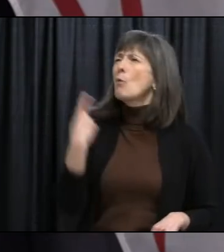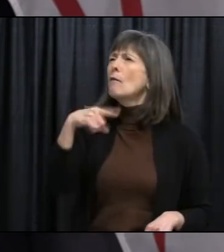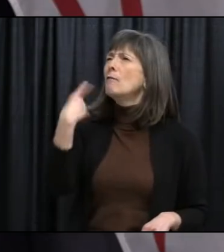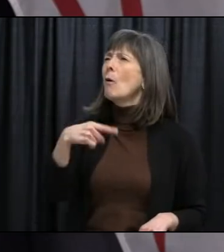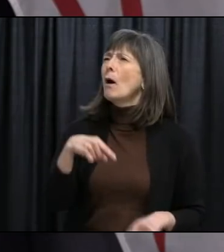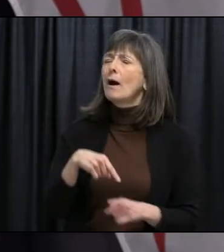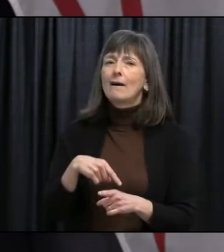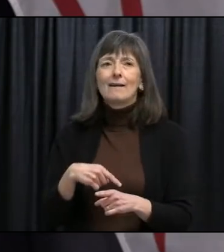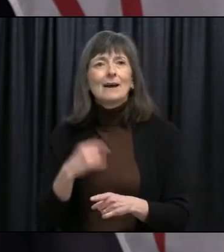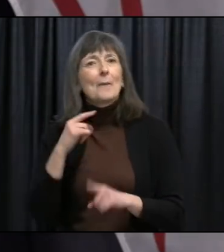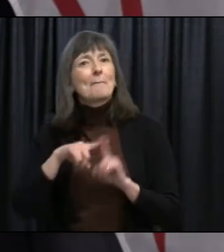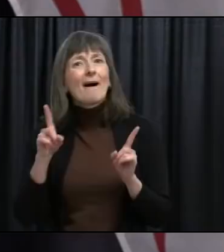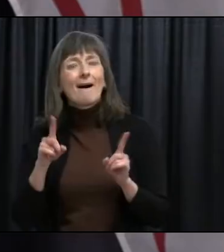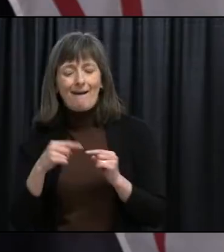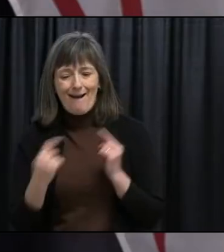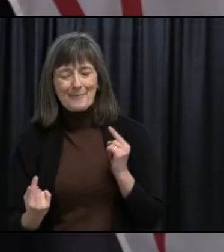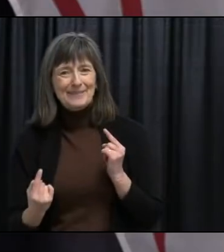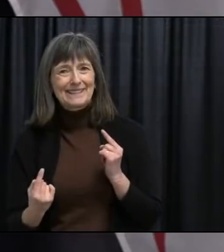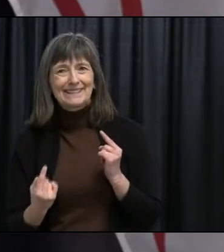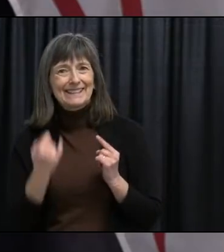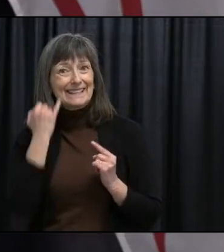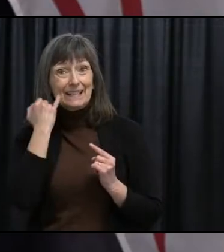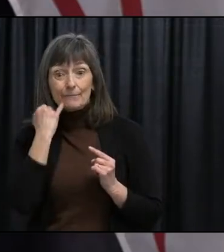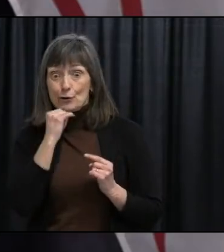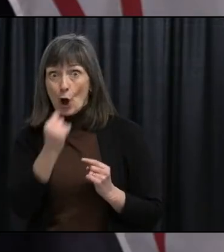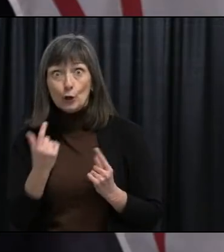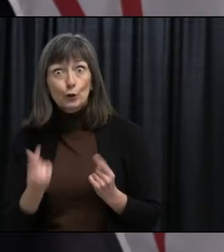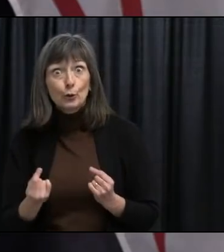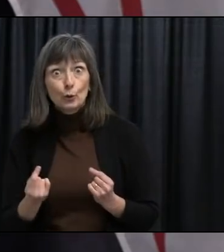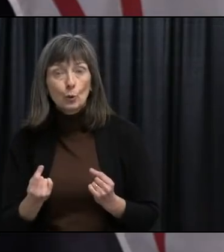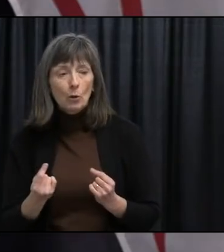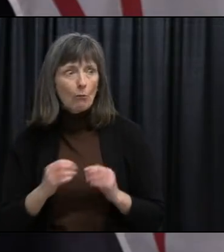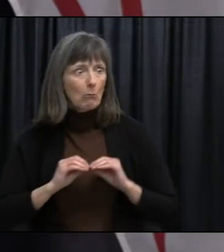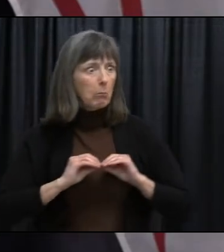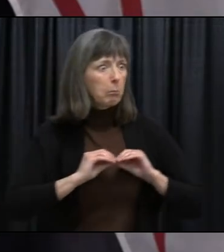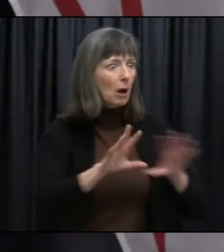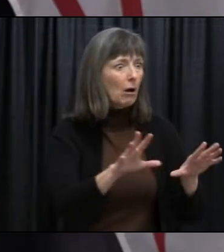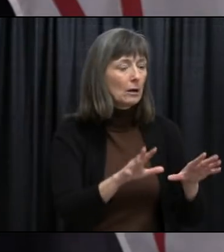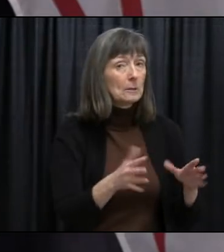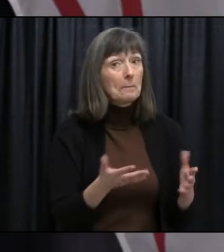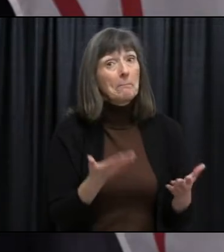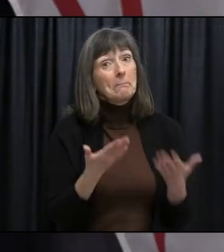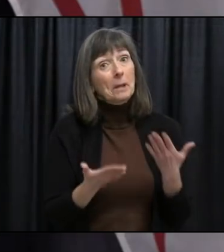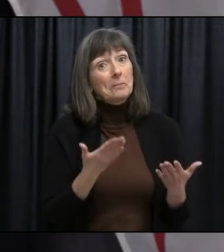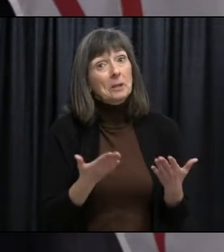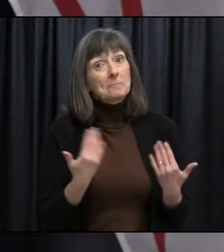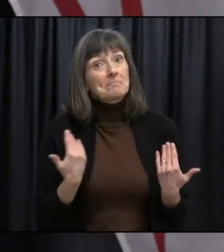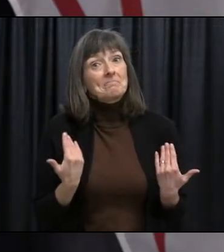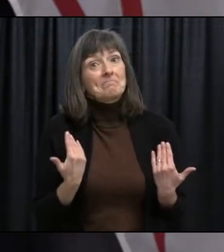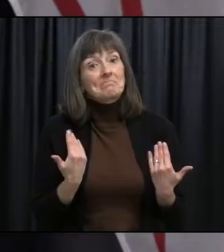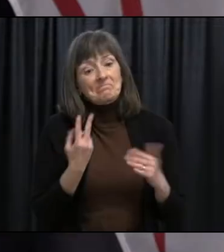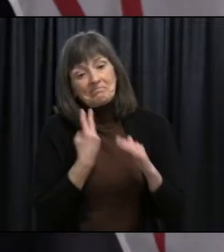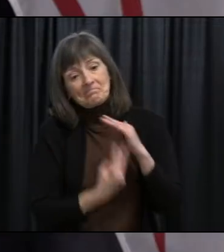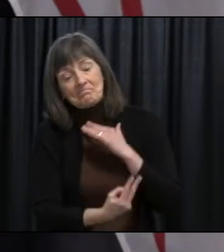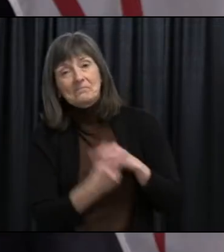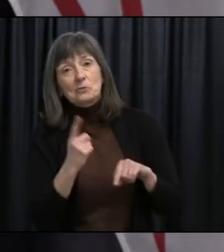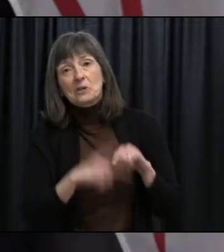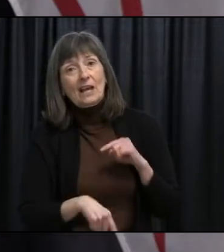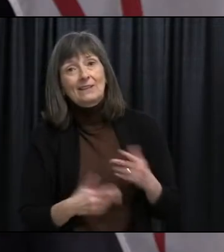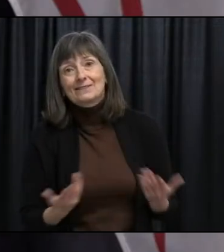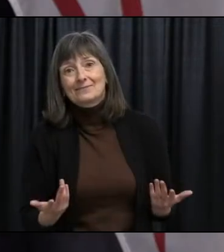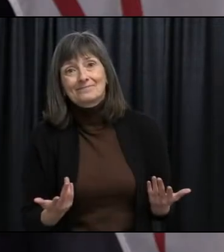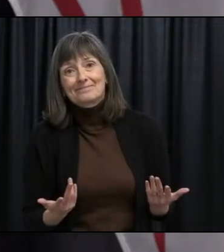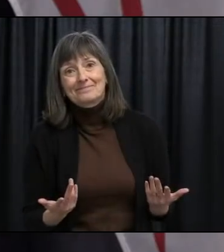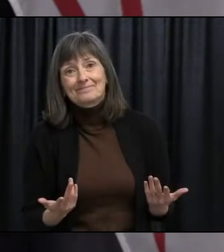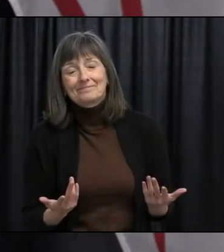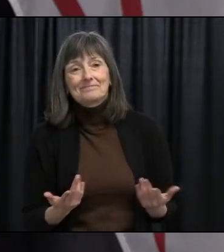did. But the fact of the matter is we don't know what would have happened if we didn't put those measures in place. However, I am